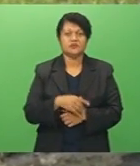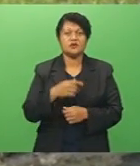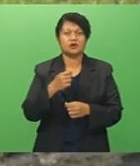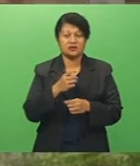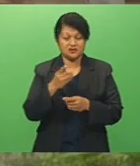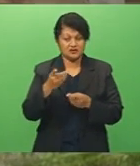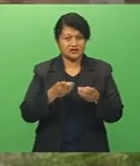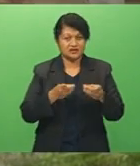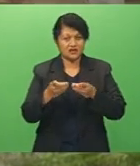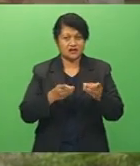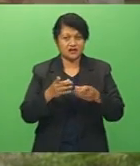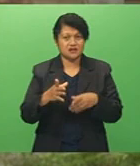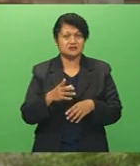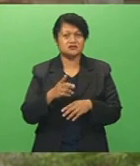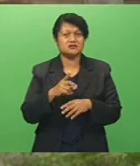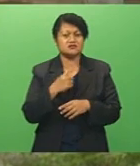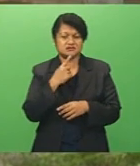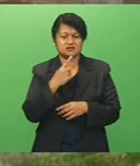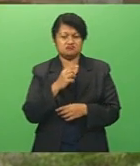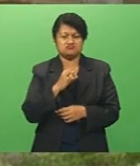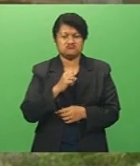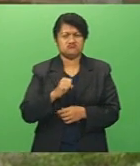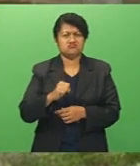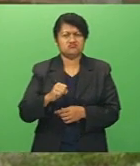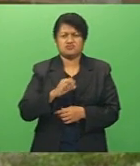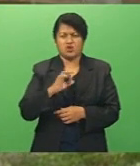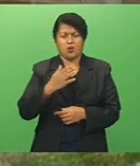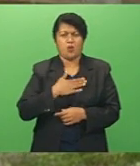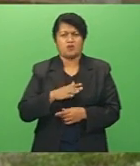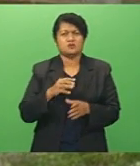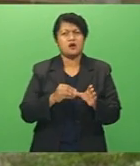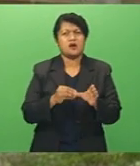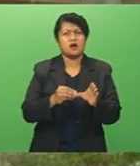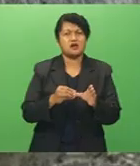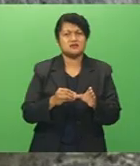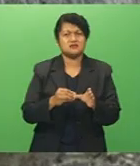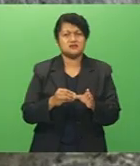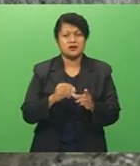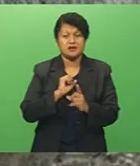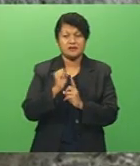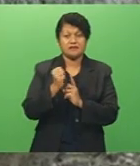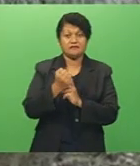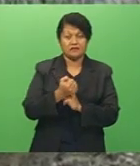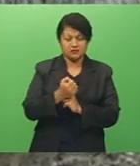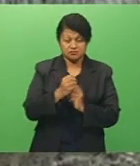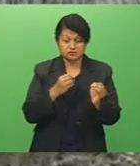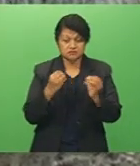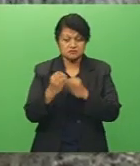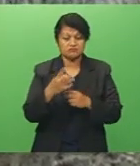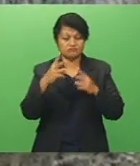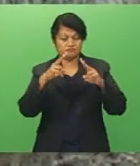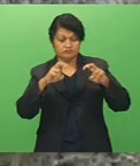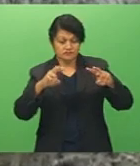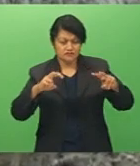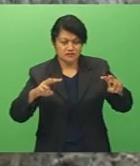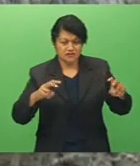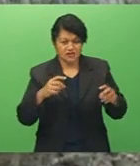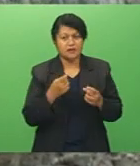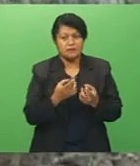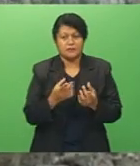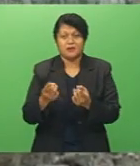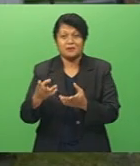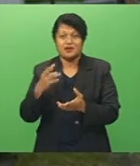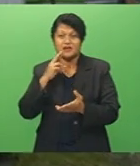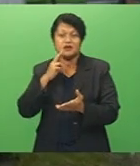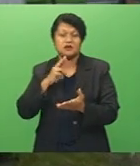Vijay Krishnan, denied the allegation, refusing to answer any further questions. Environment officers have inspected the site and are preparing a report on possible